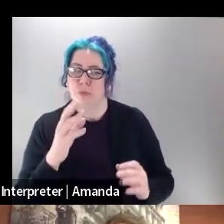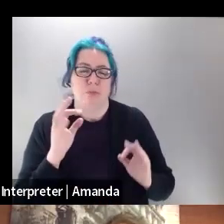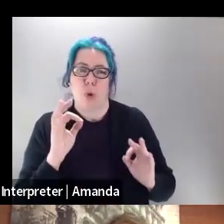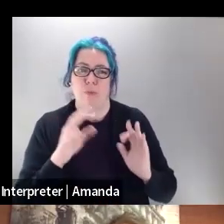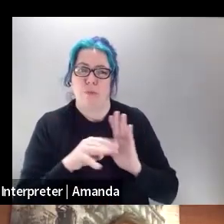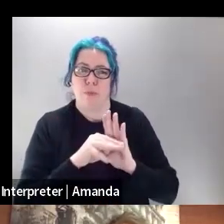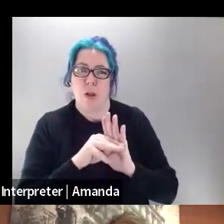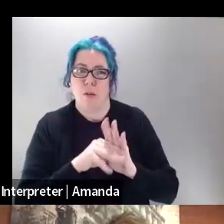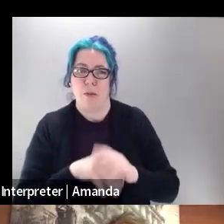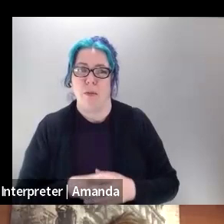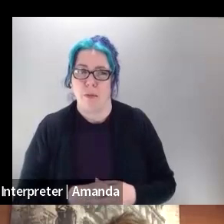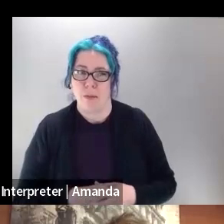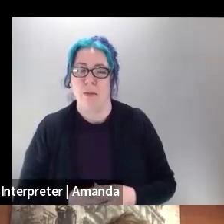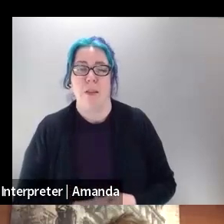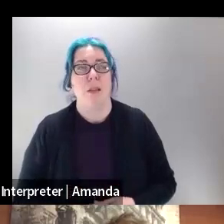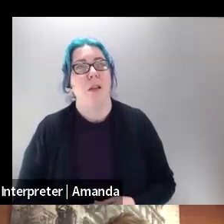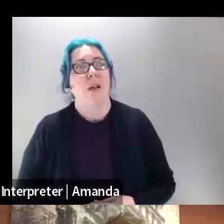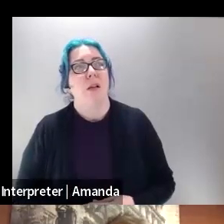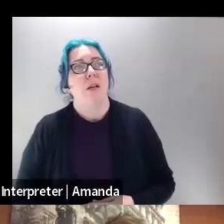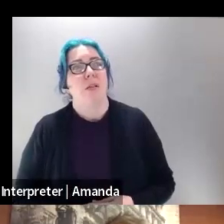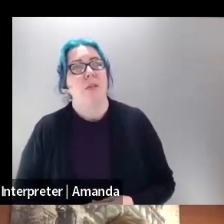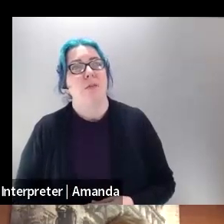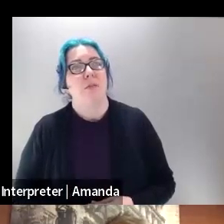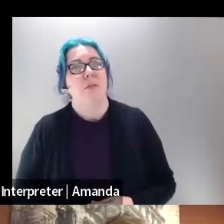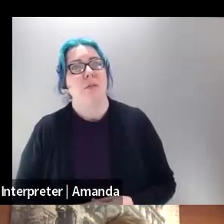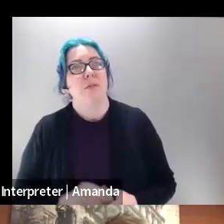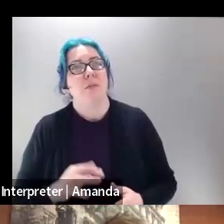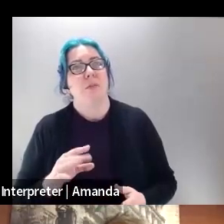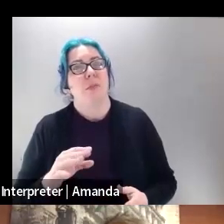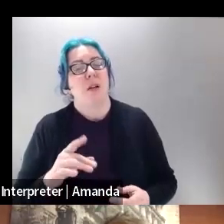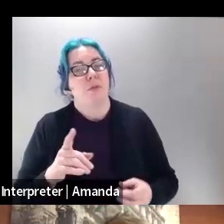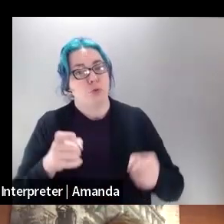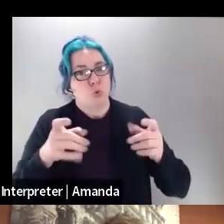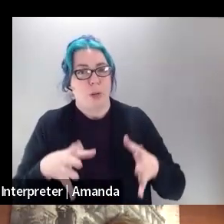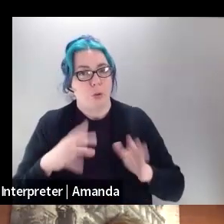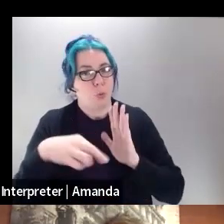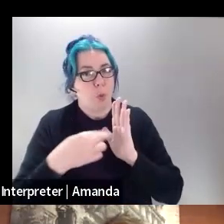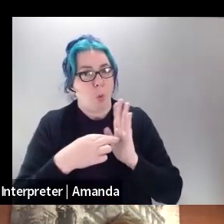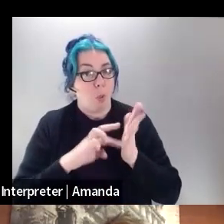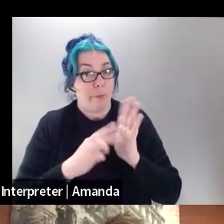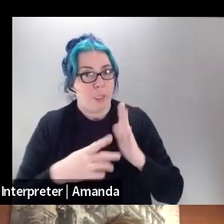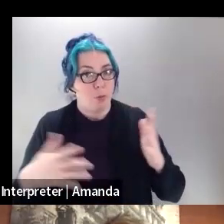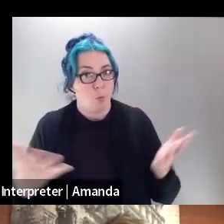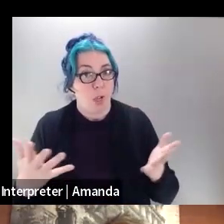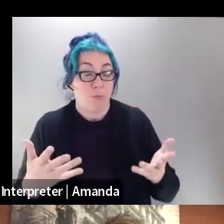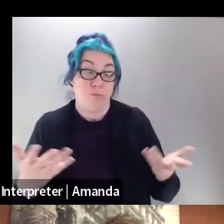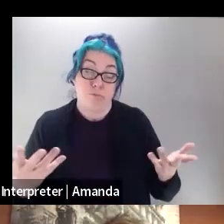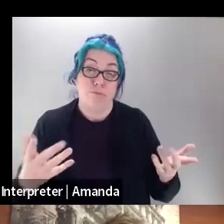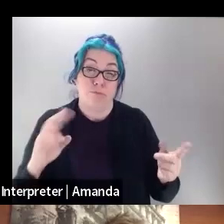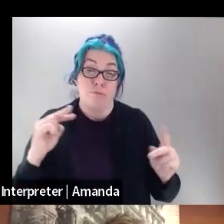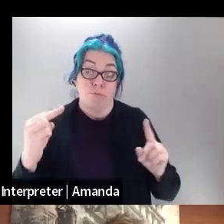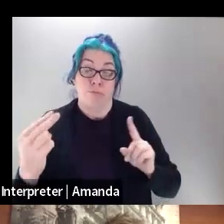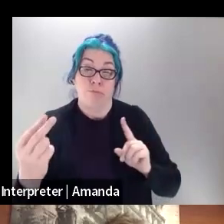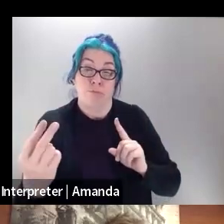the same time, quite different takes on the role of the director. And I want us not to try